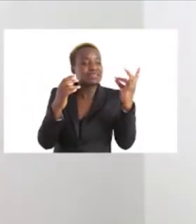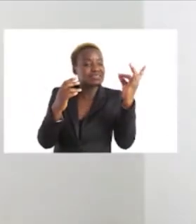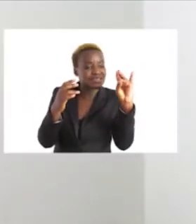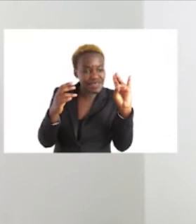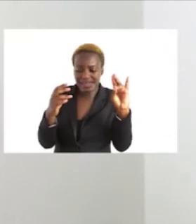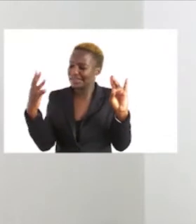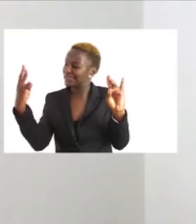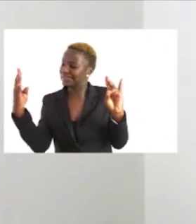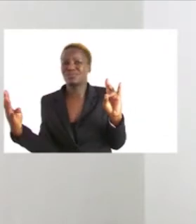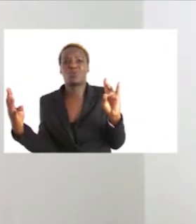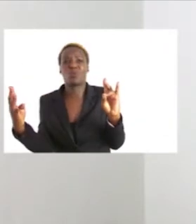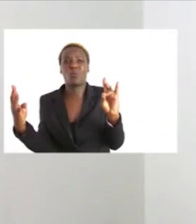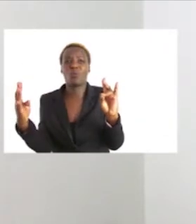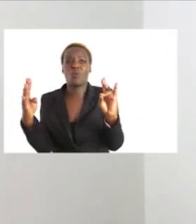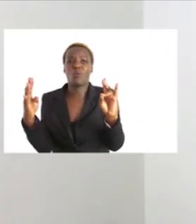Landre?